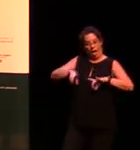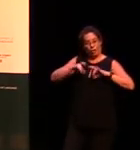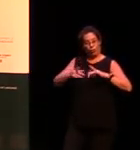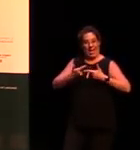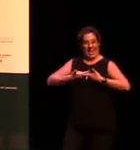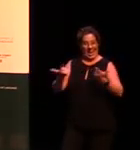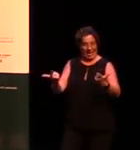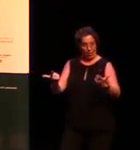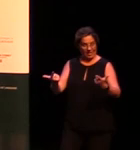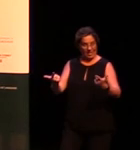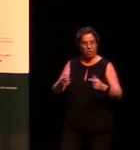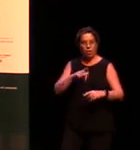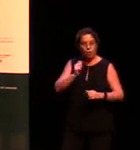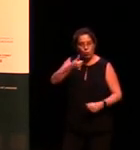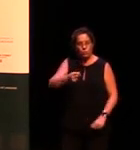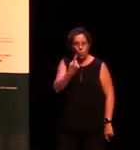and I'm going to play it for you